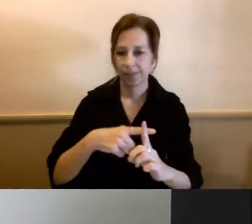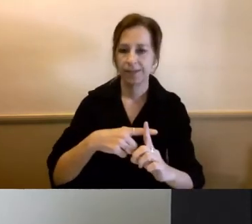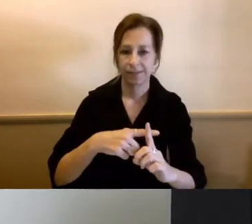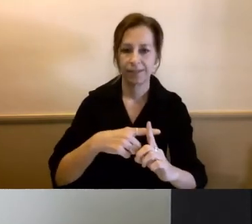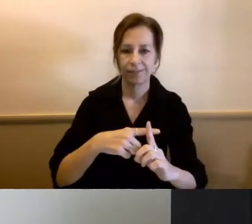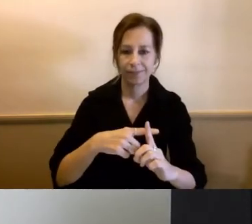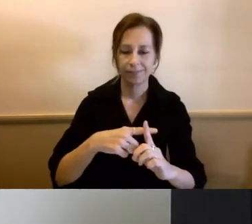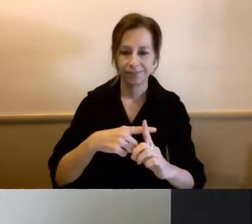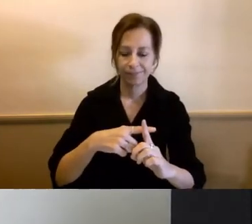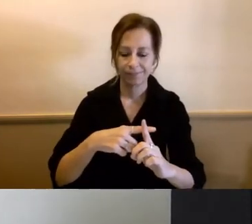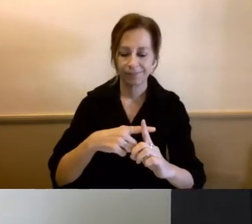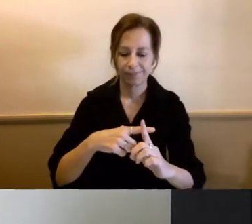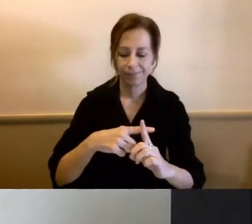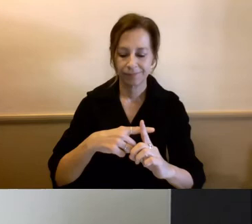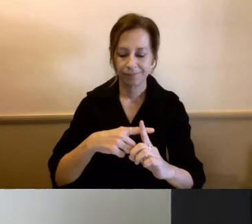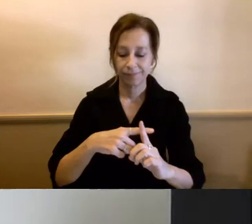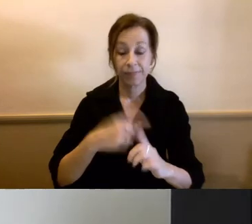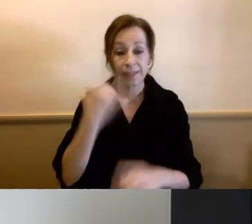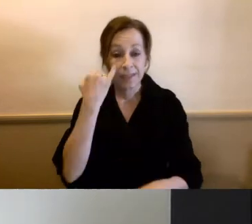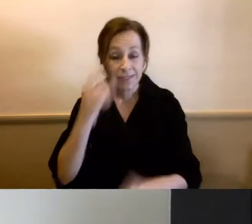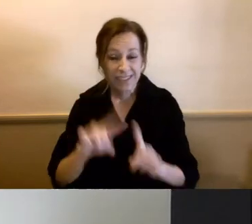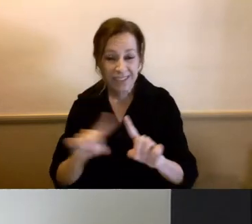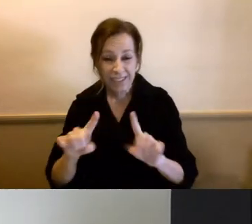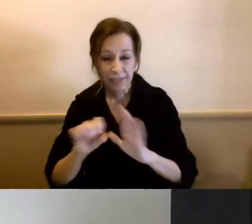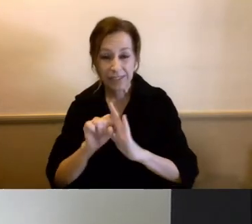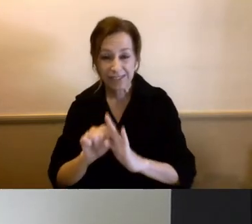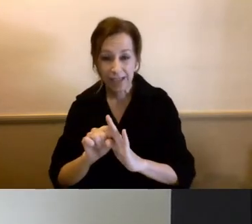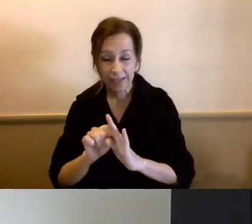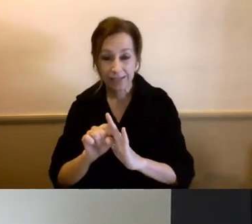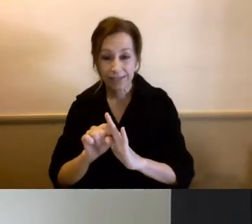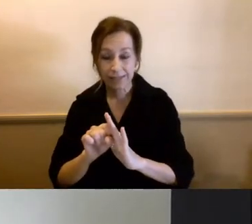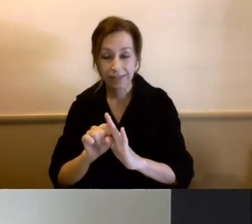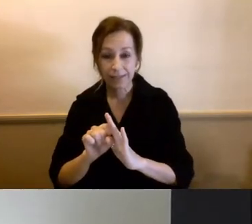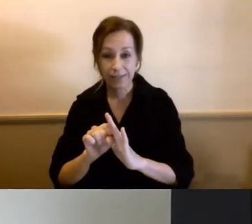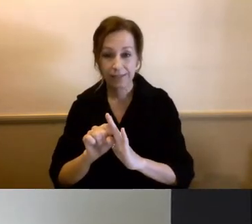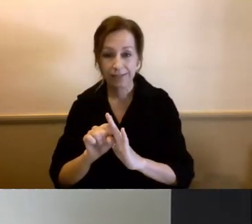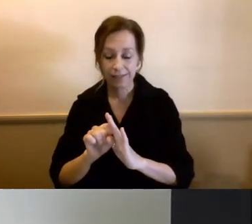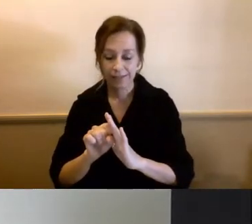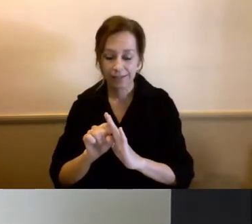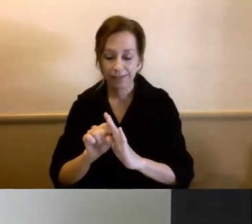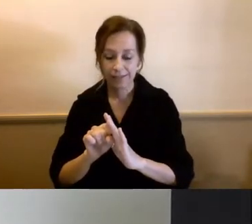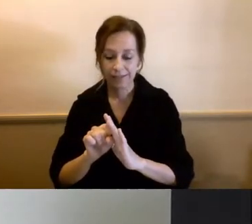a positive. If they're different signs,